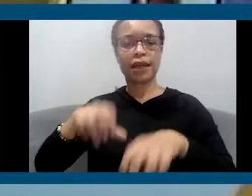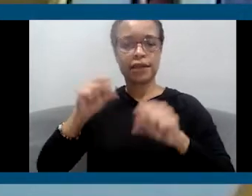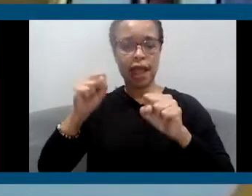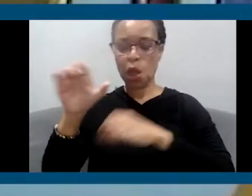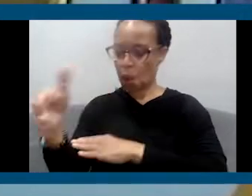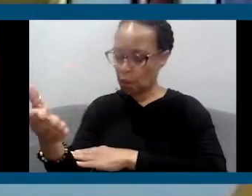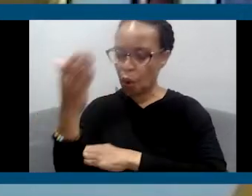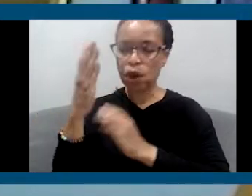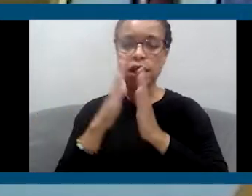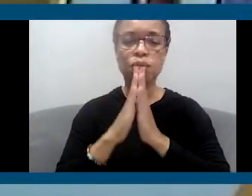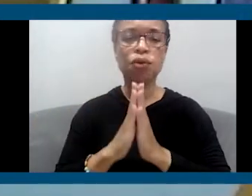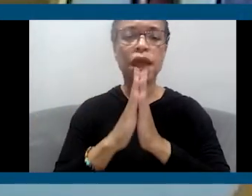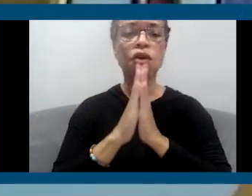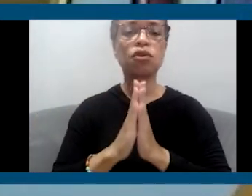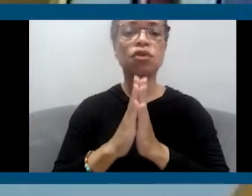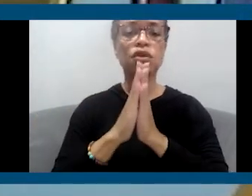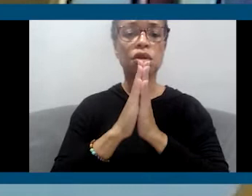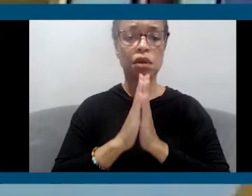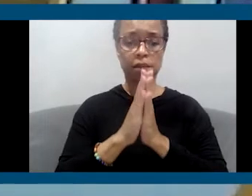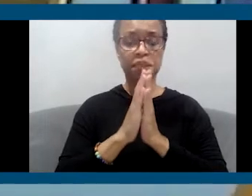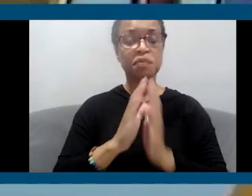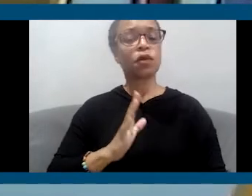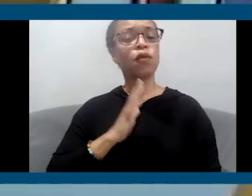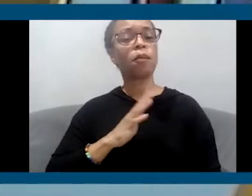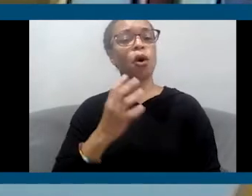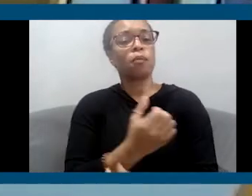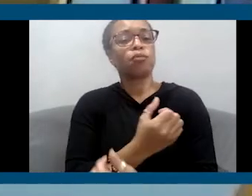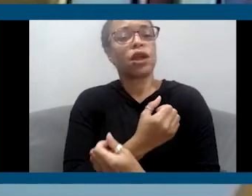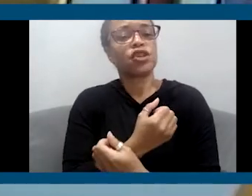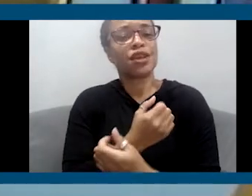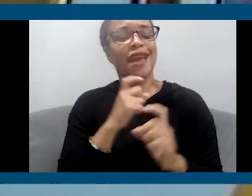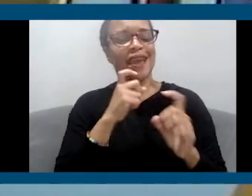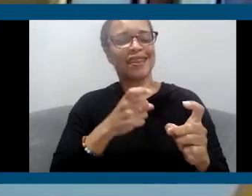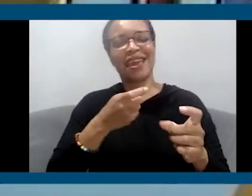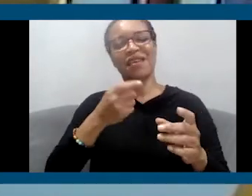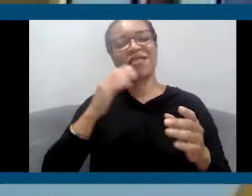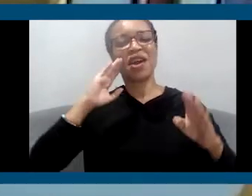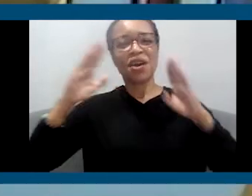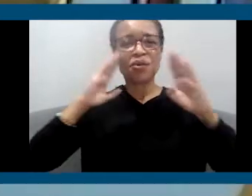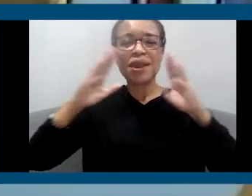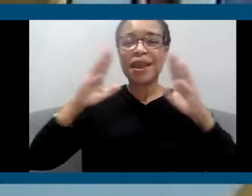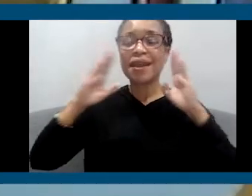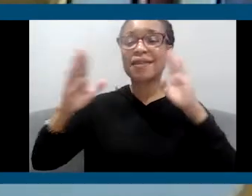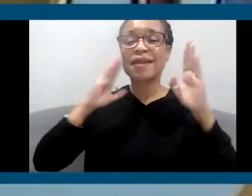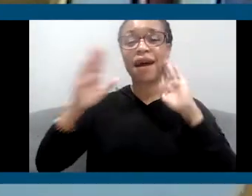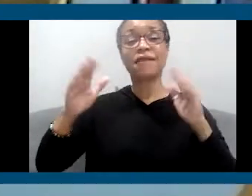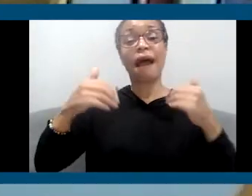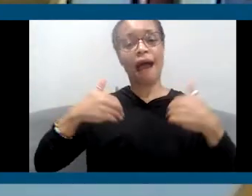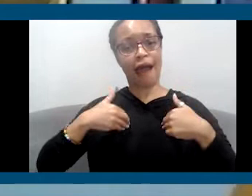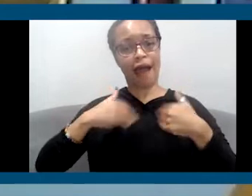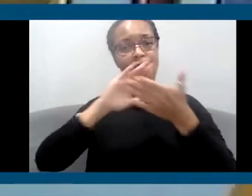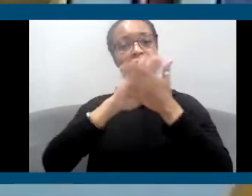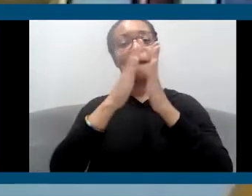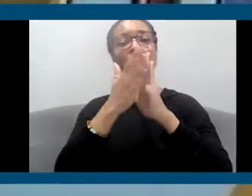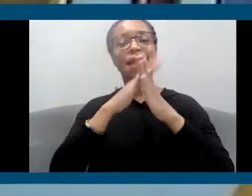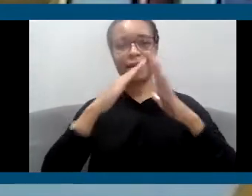prayers, greet each other with formal embraces, and offer each other greetings of Eid Mubarak, which means have a blessed Eid.